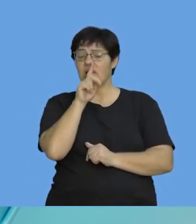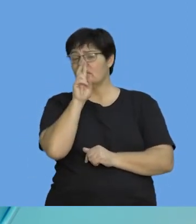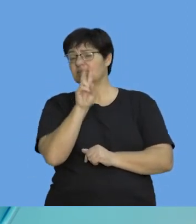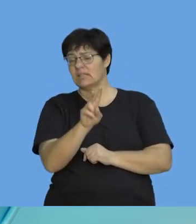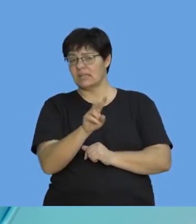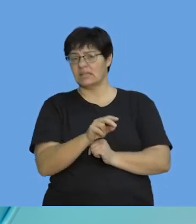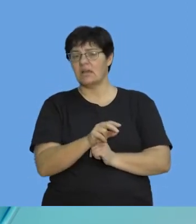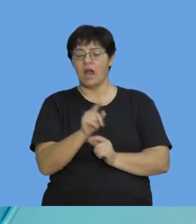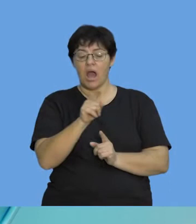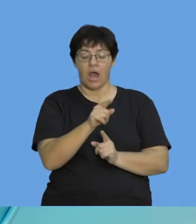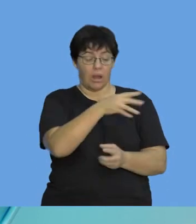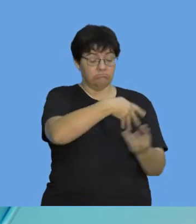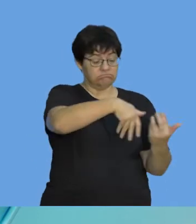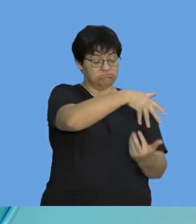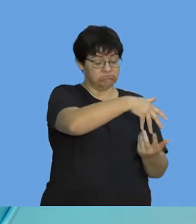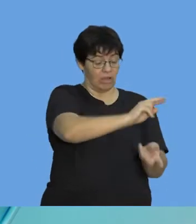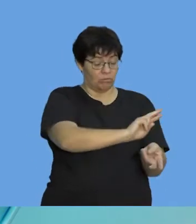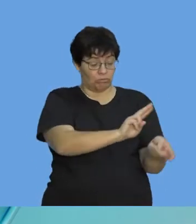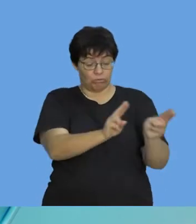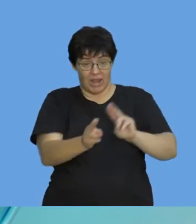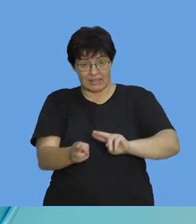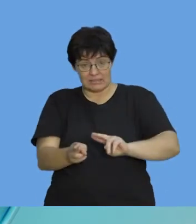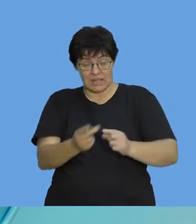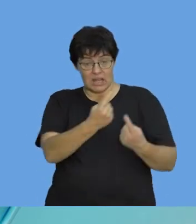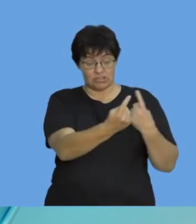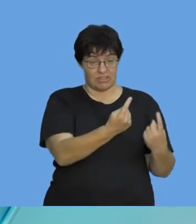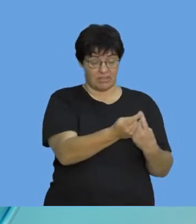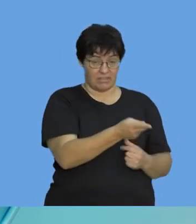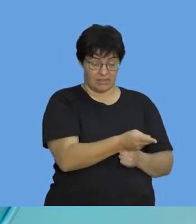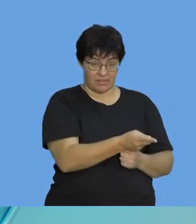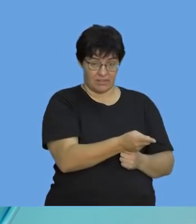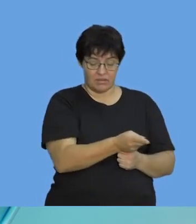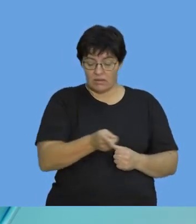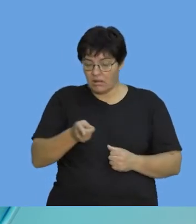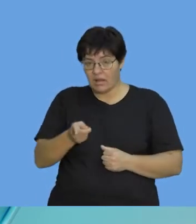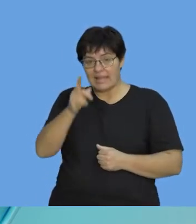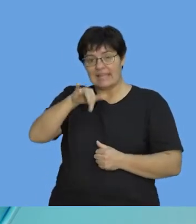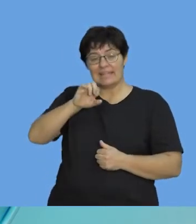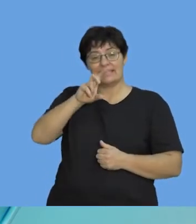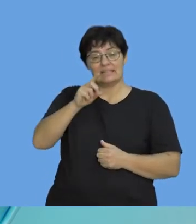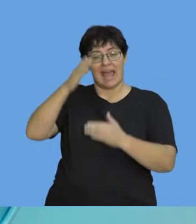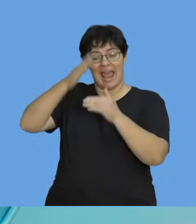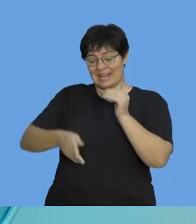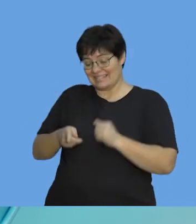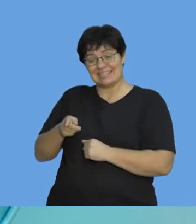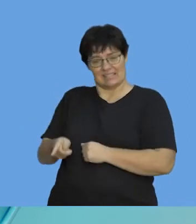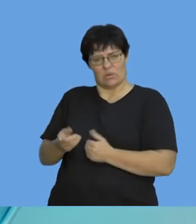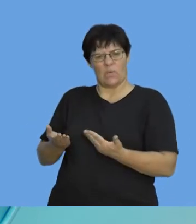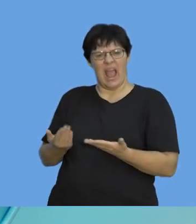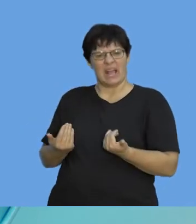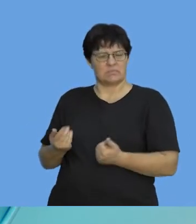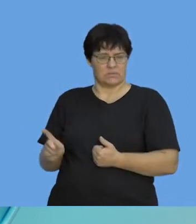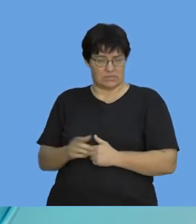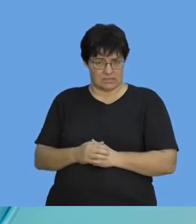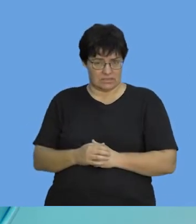reactants react with each other, there's what we expect in terms of the yield, or the end product, in as